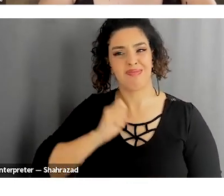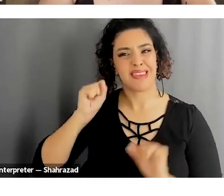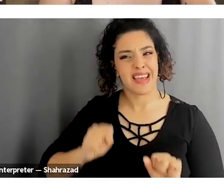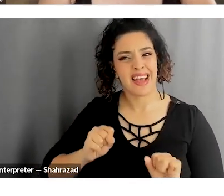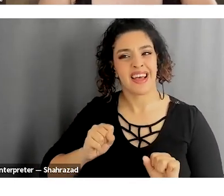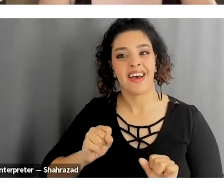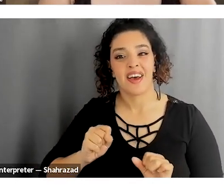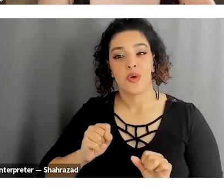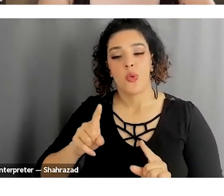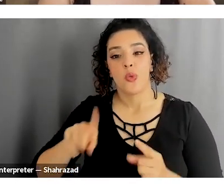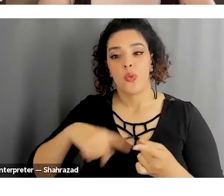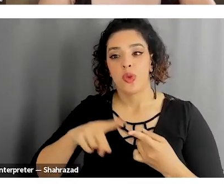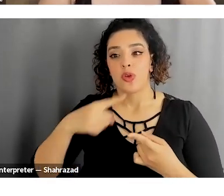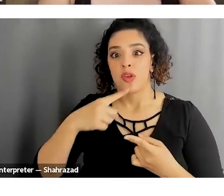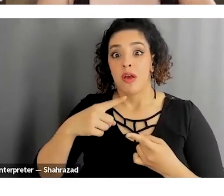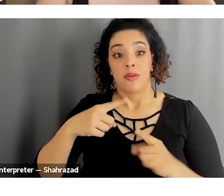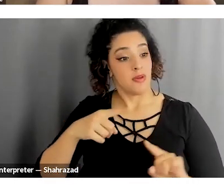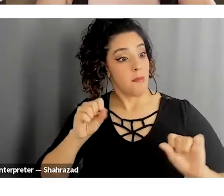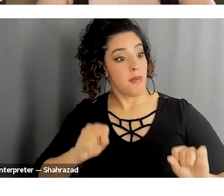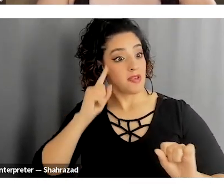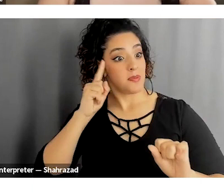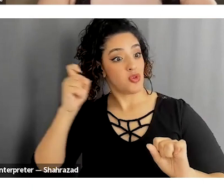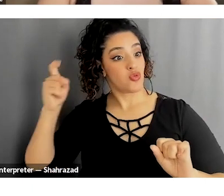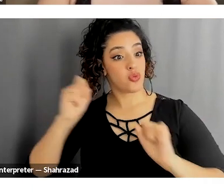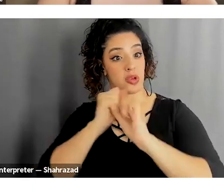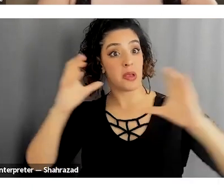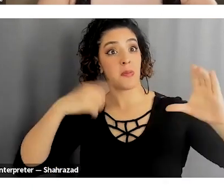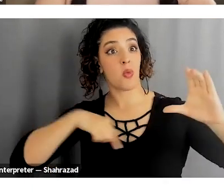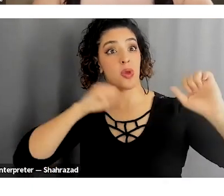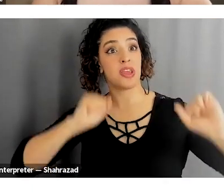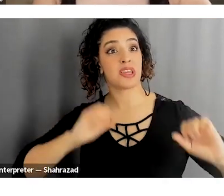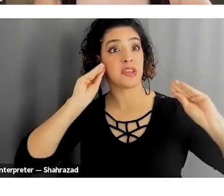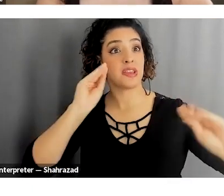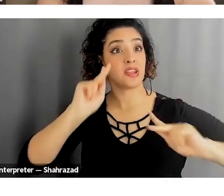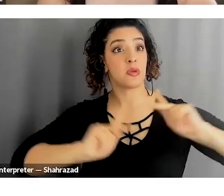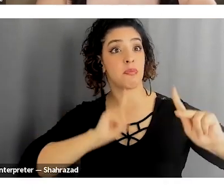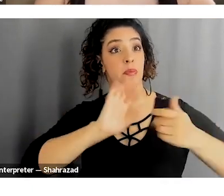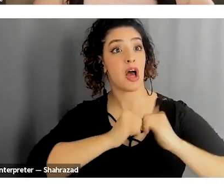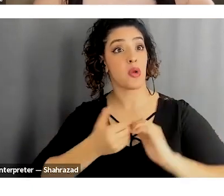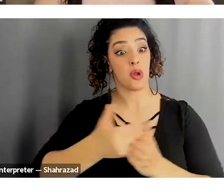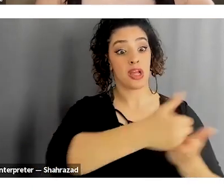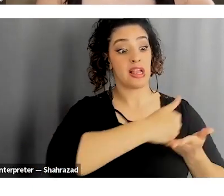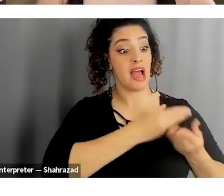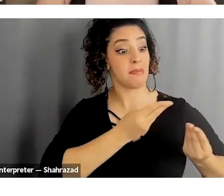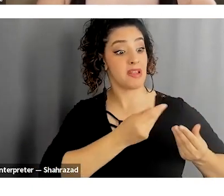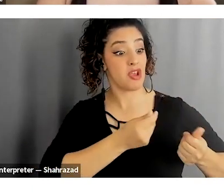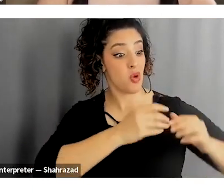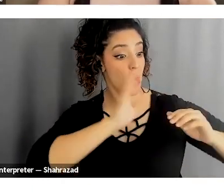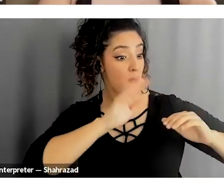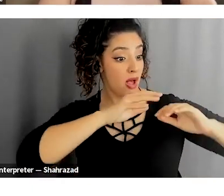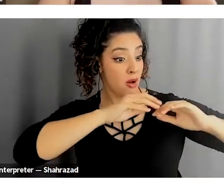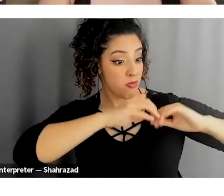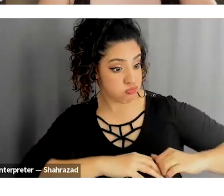this is a possible dream, we can teach people how to collect the materials, take them apart and so on and